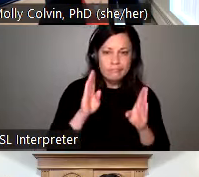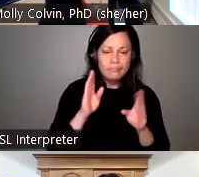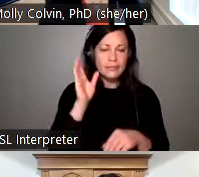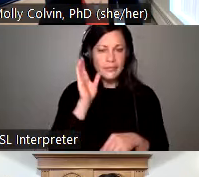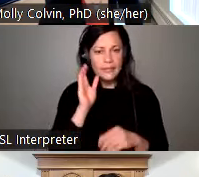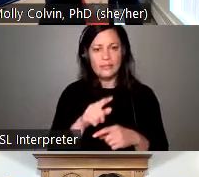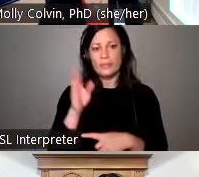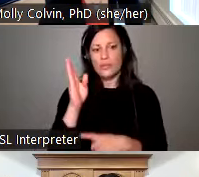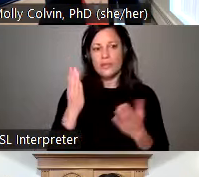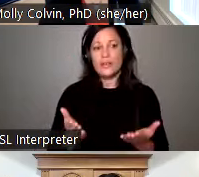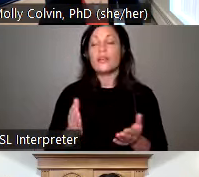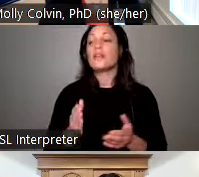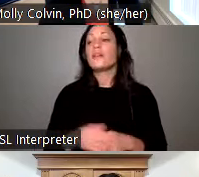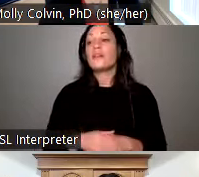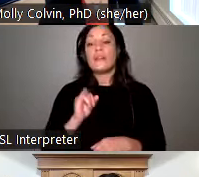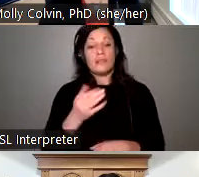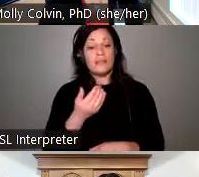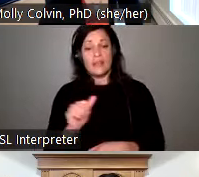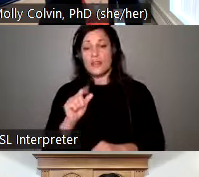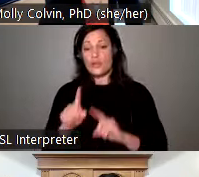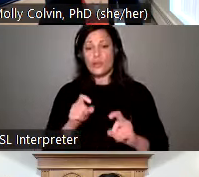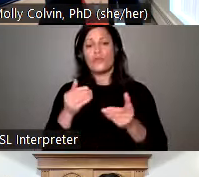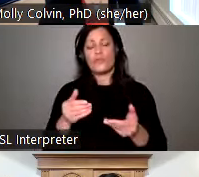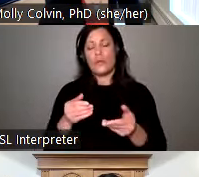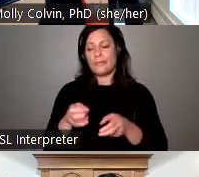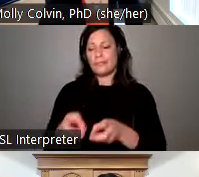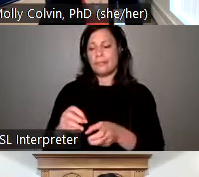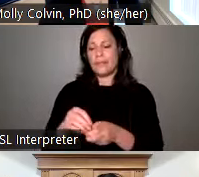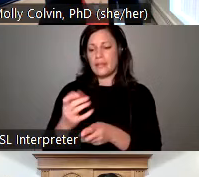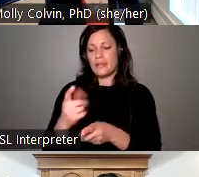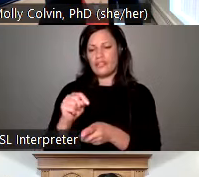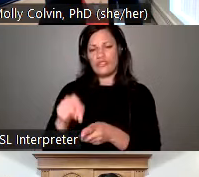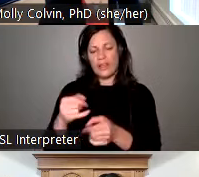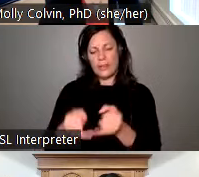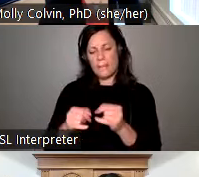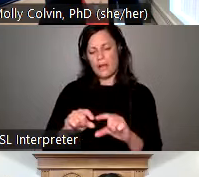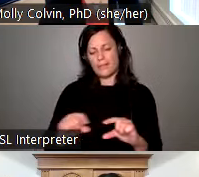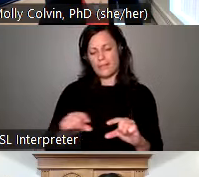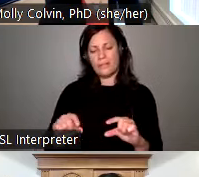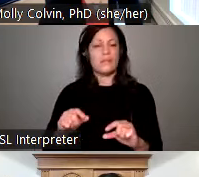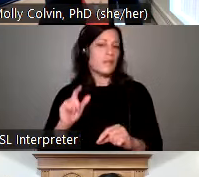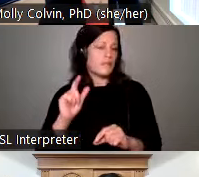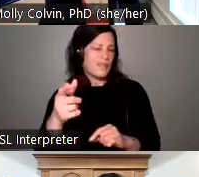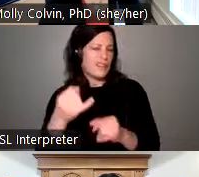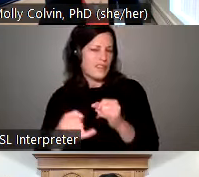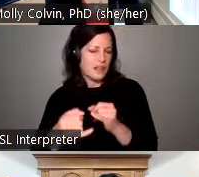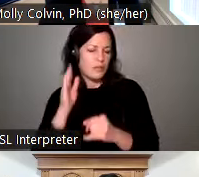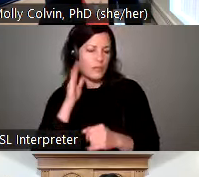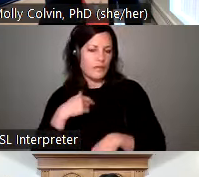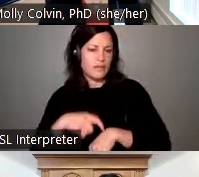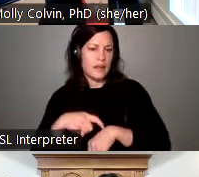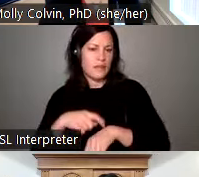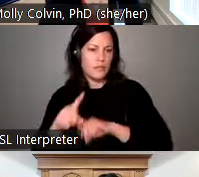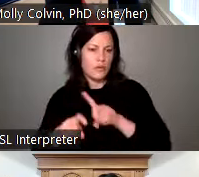If you have any questions for our guest speaker, you may use the chat feature, which is located at the bottom of your screen. We'll have time for in the end.